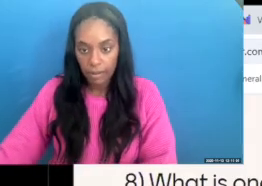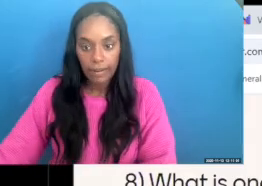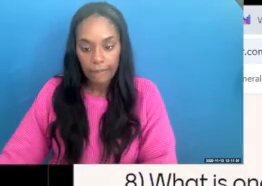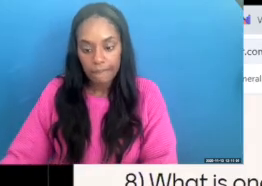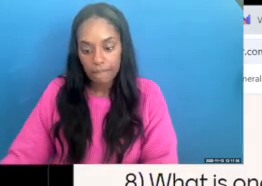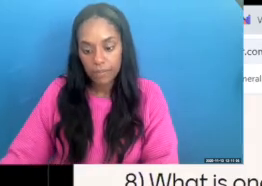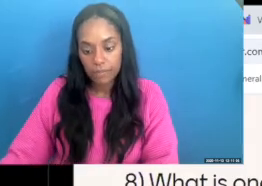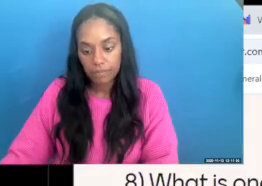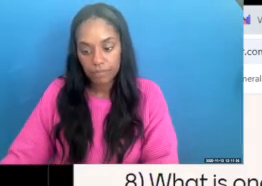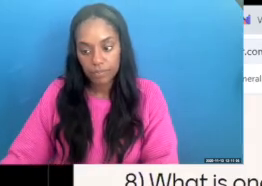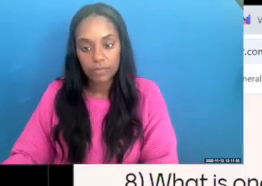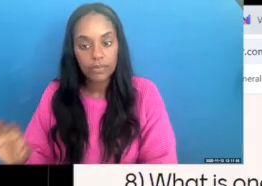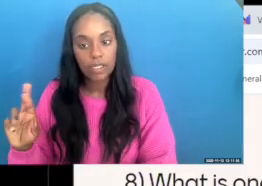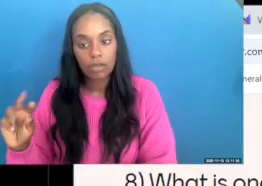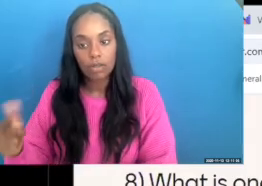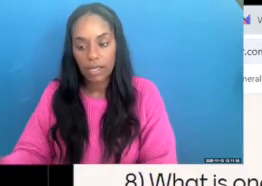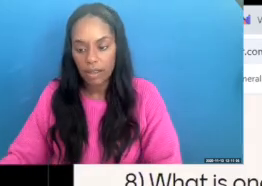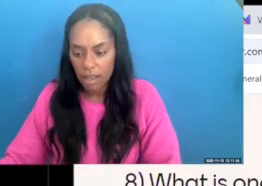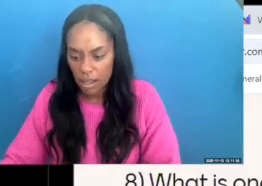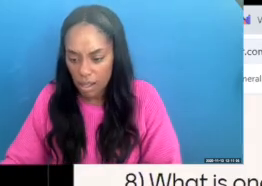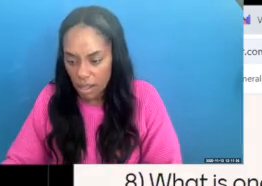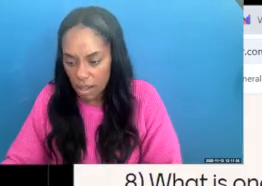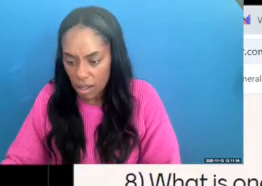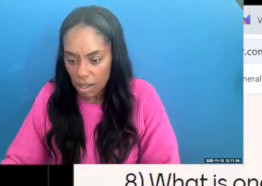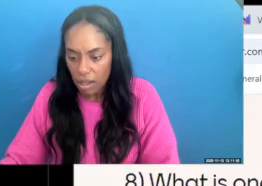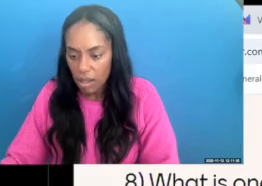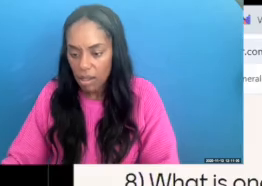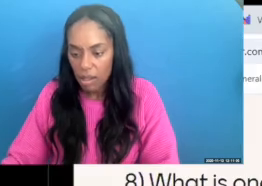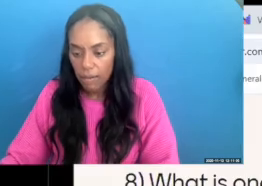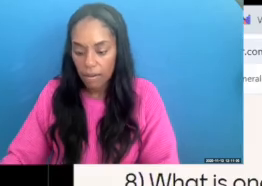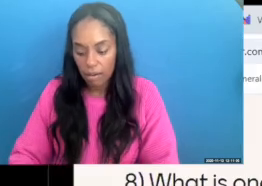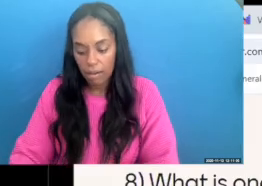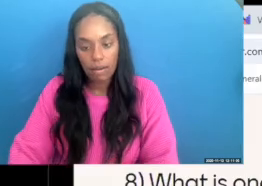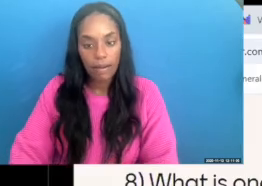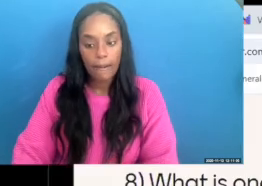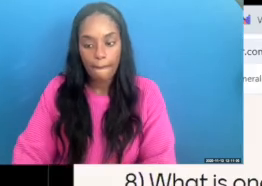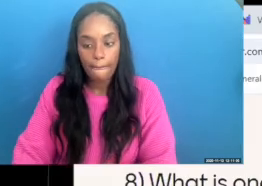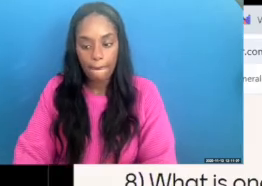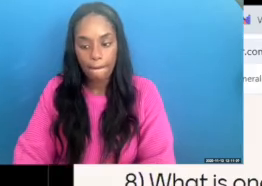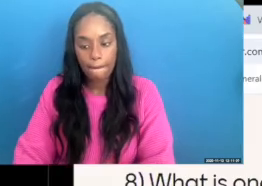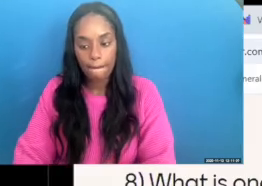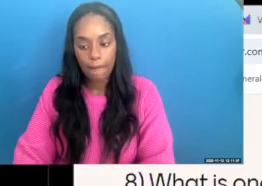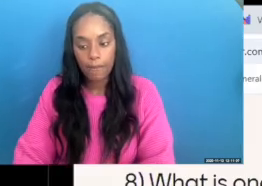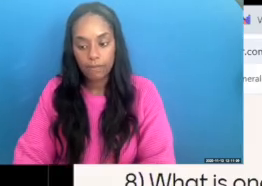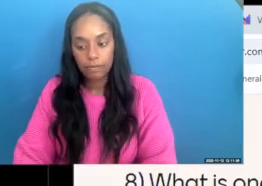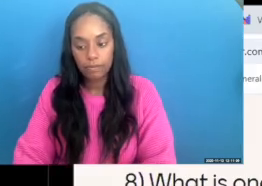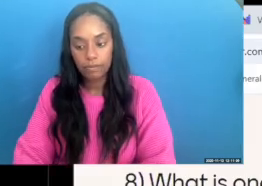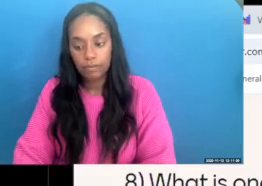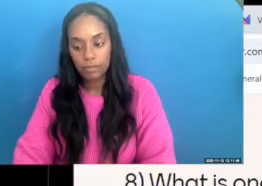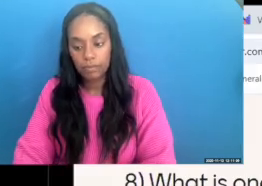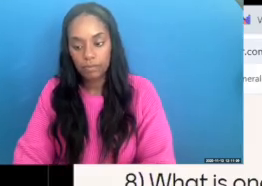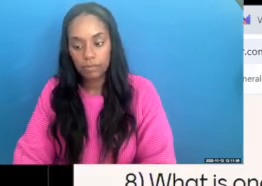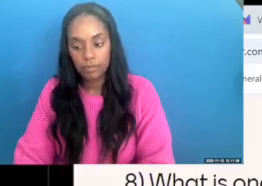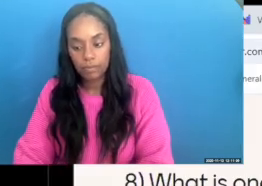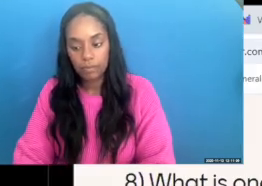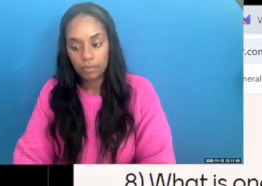have one more person before we cut back to slides for next steps. Craig Nesbitt. Please go ahead, Craig.